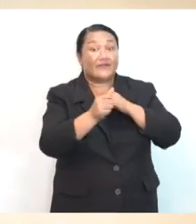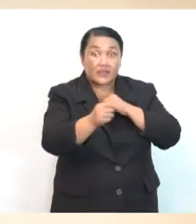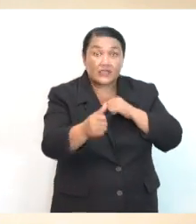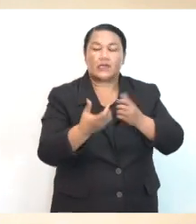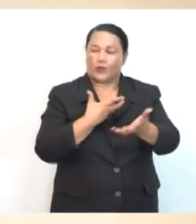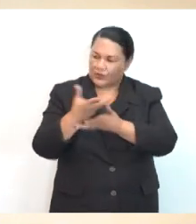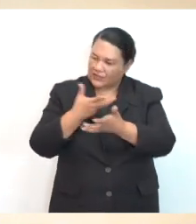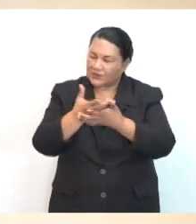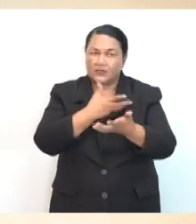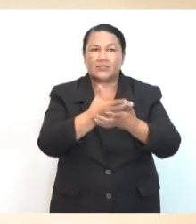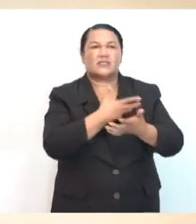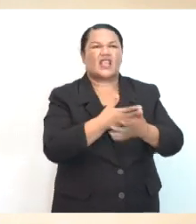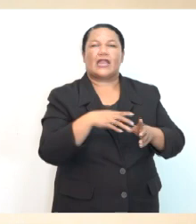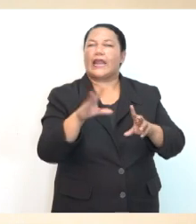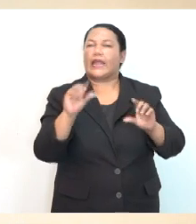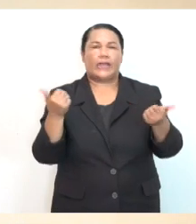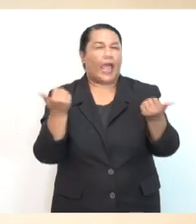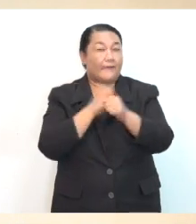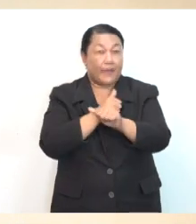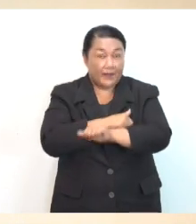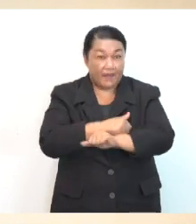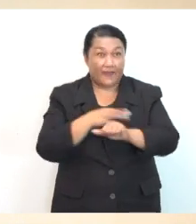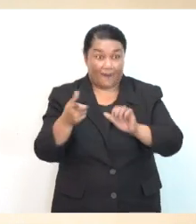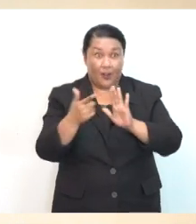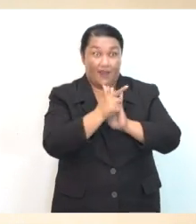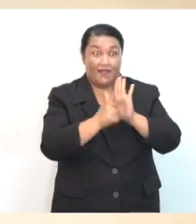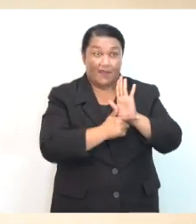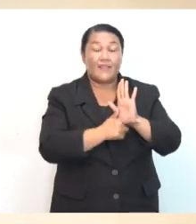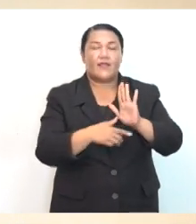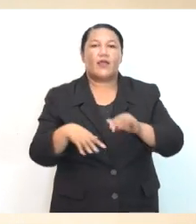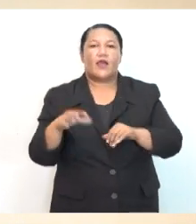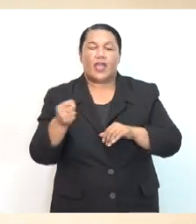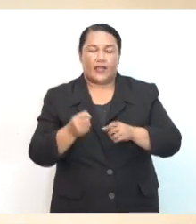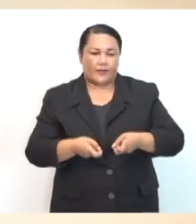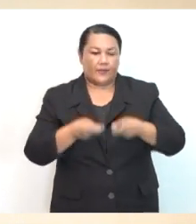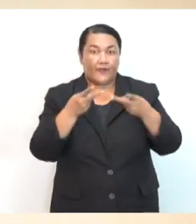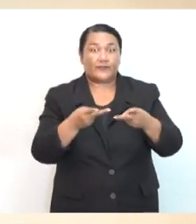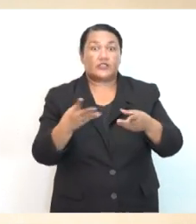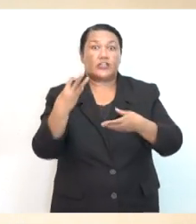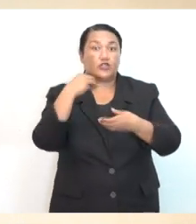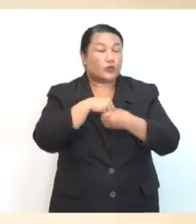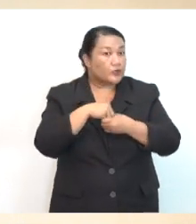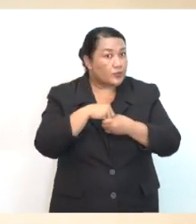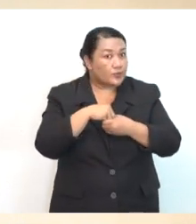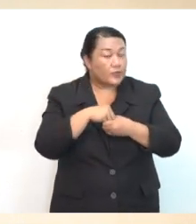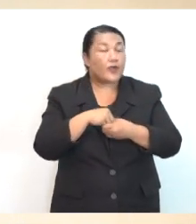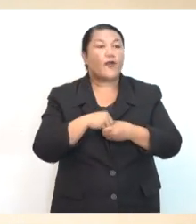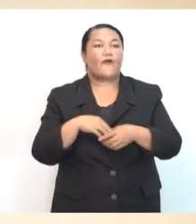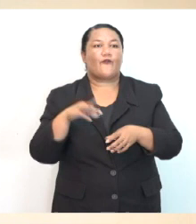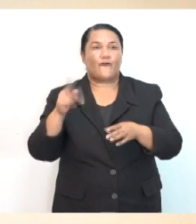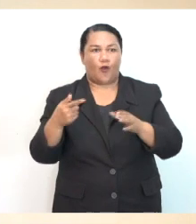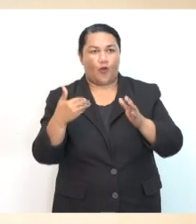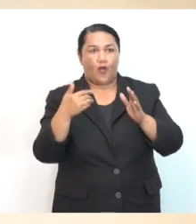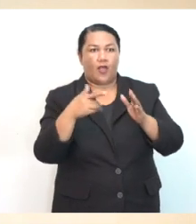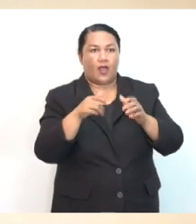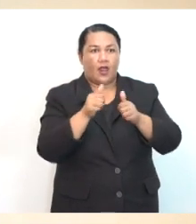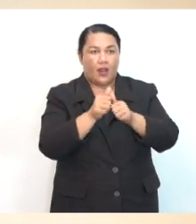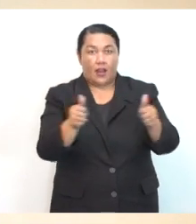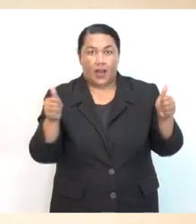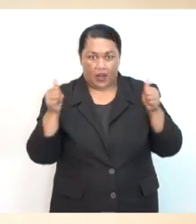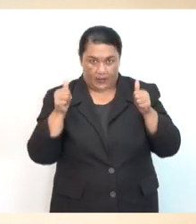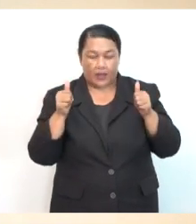permanent secretaries, there is no requirement for advertisement of an acting appointment. This is a basic employment practice. On